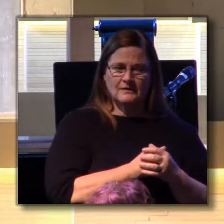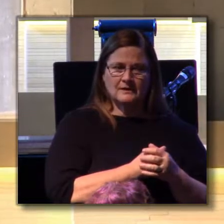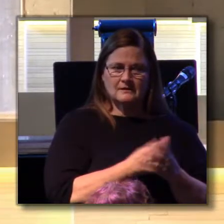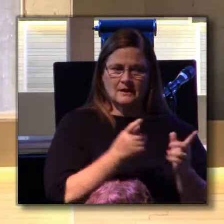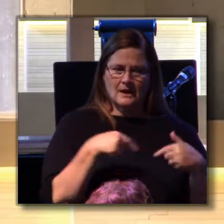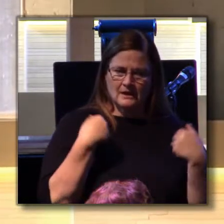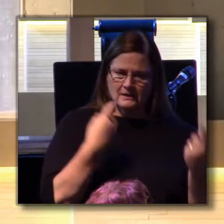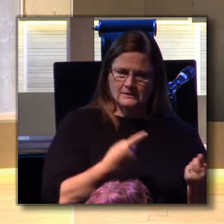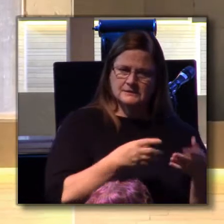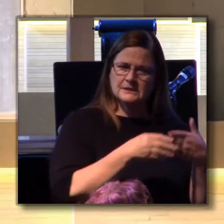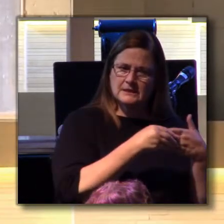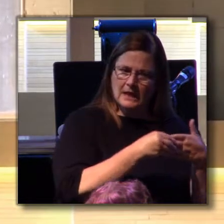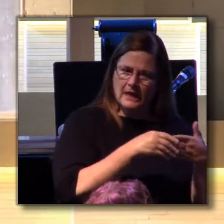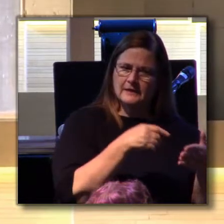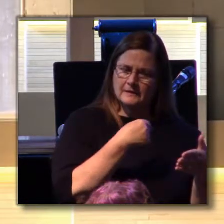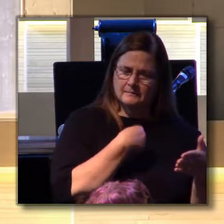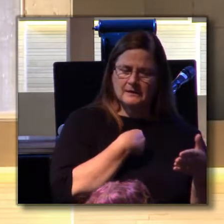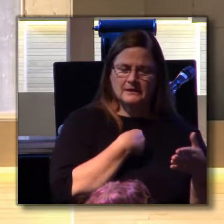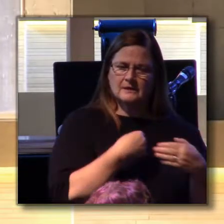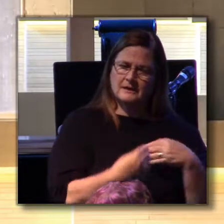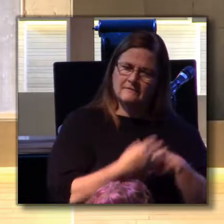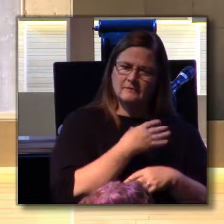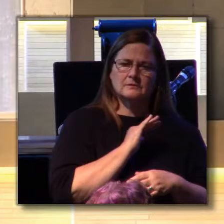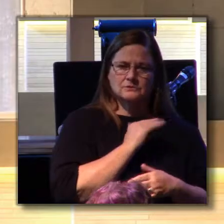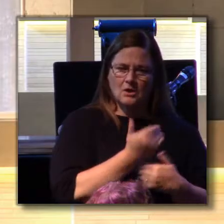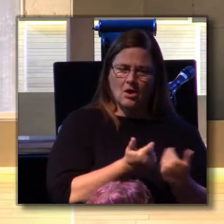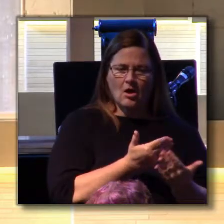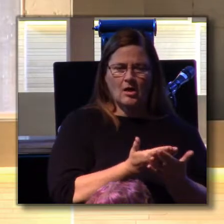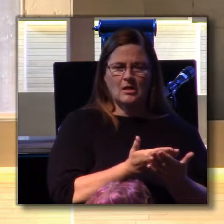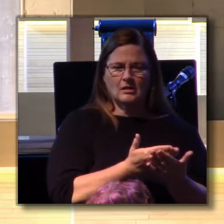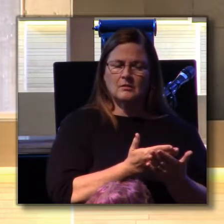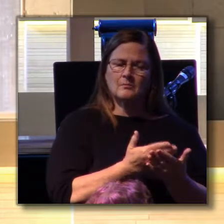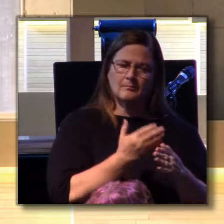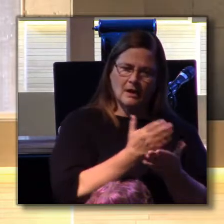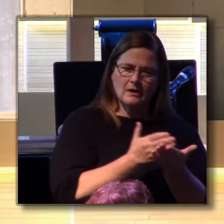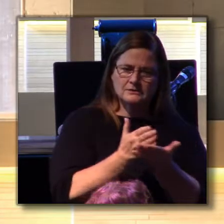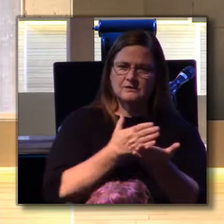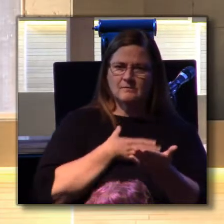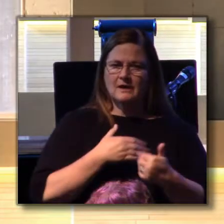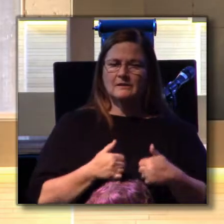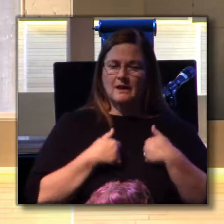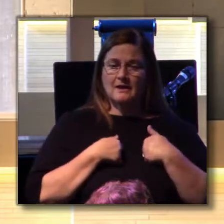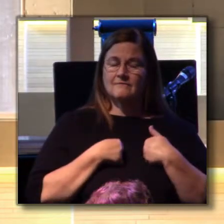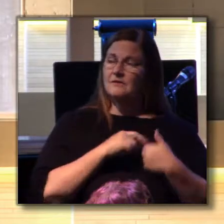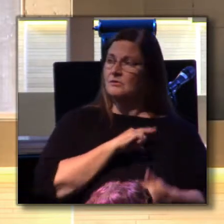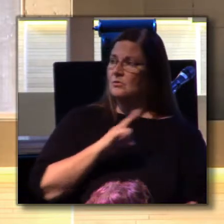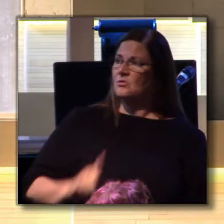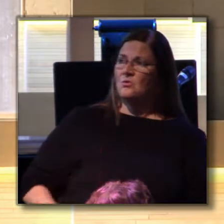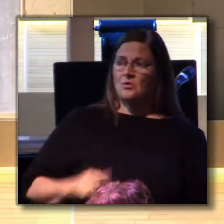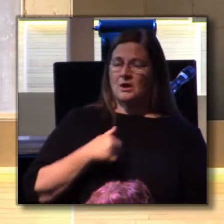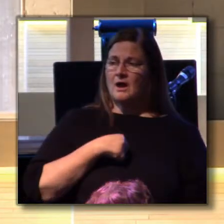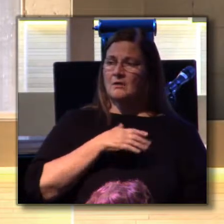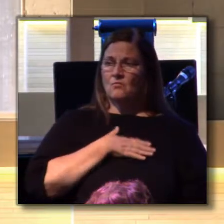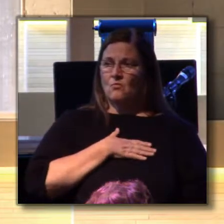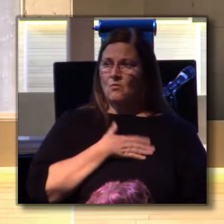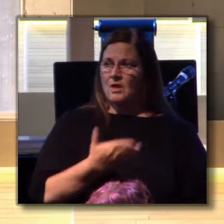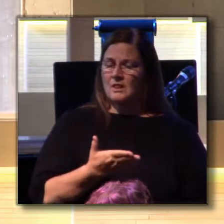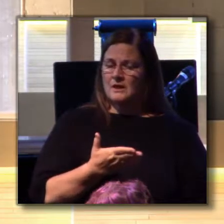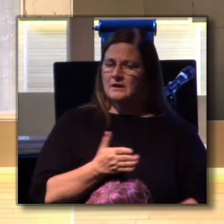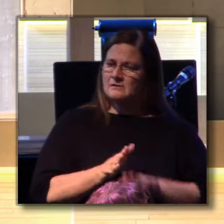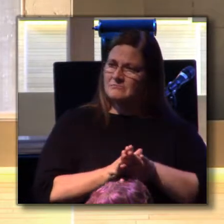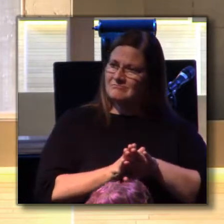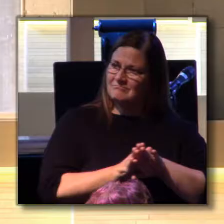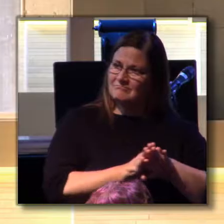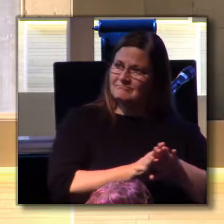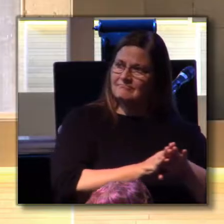to every area of my life. And I am willing, Lord, to turn from all of that